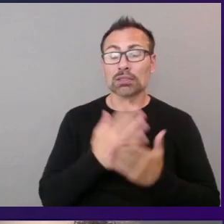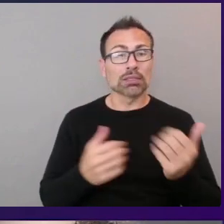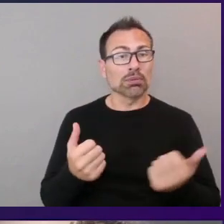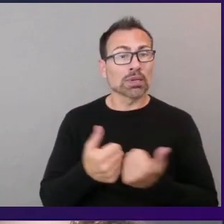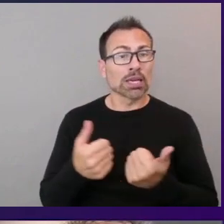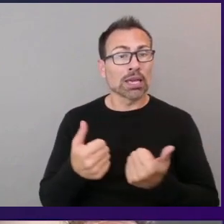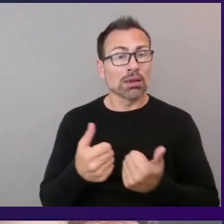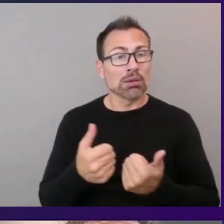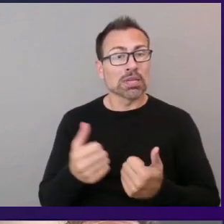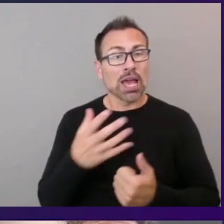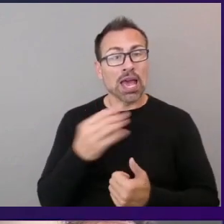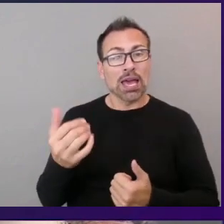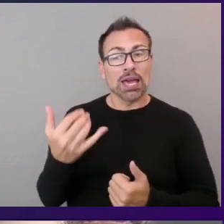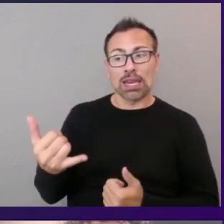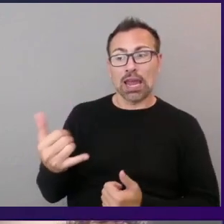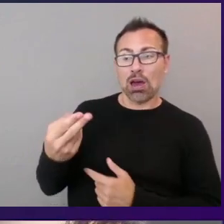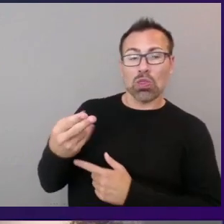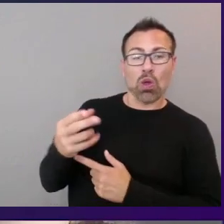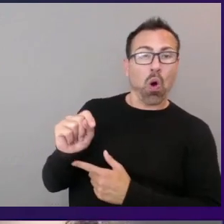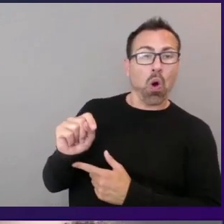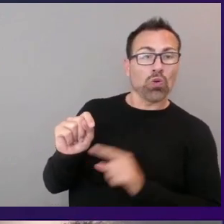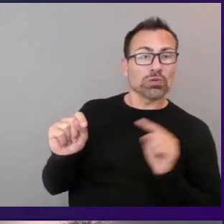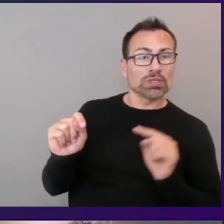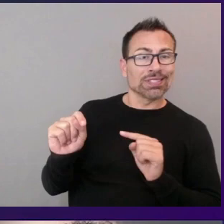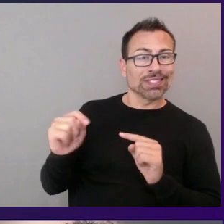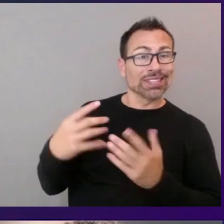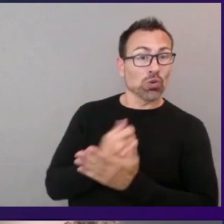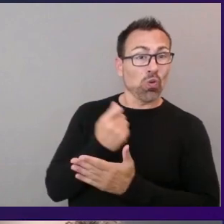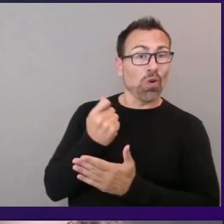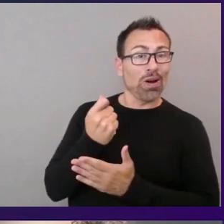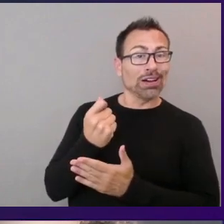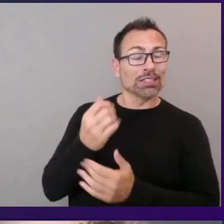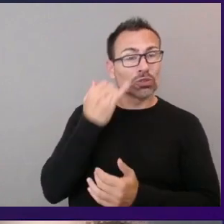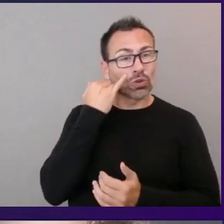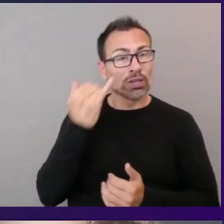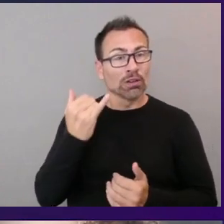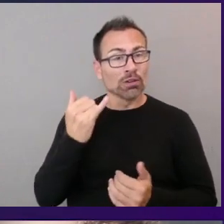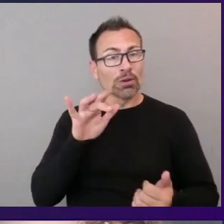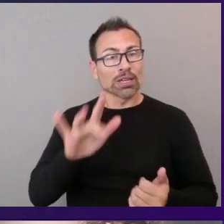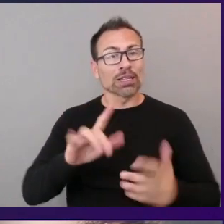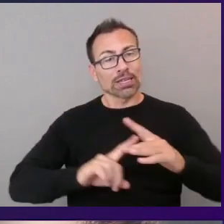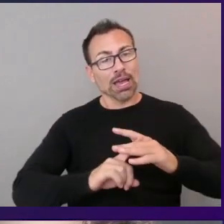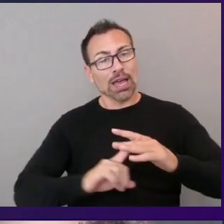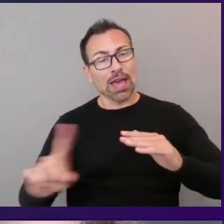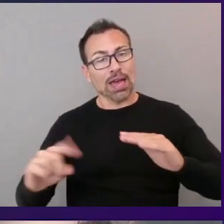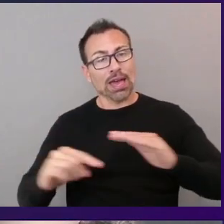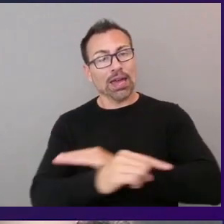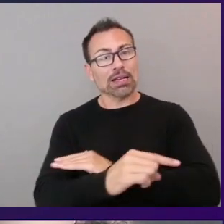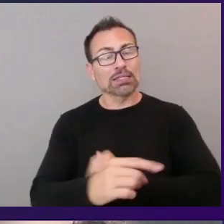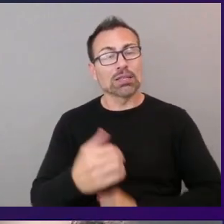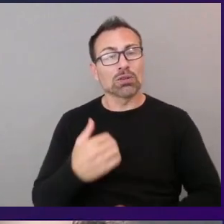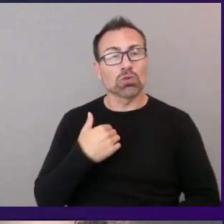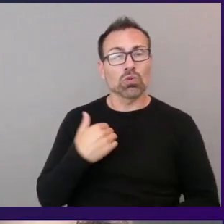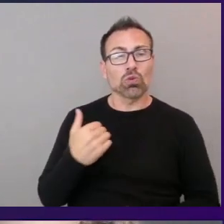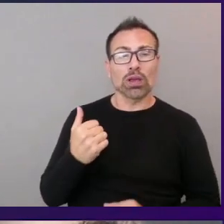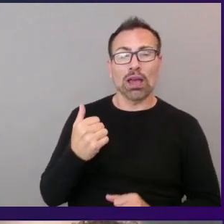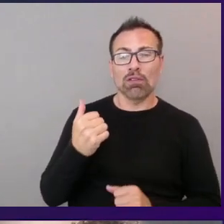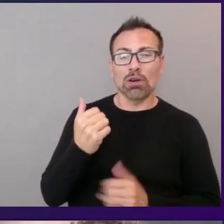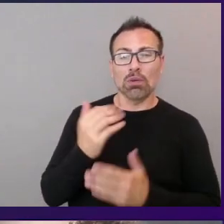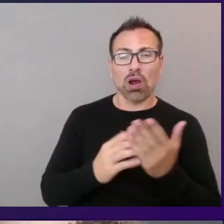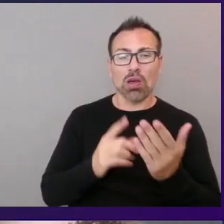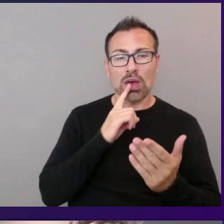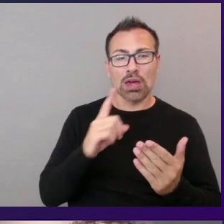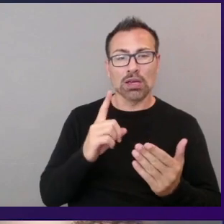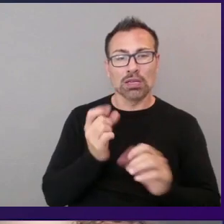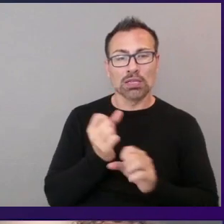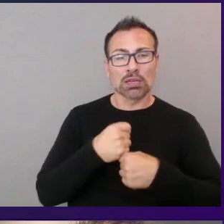Now the host won the game. So if we click exit, we just created a component that is called leaderboard that in real